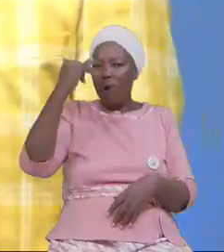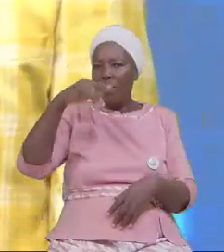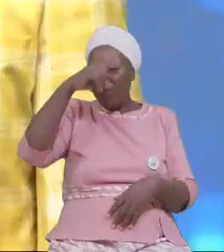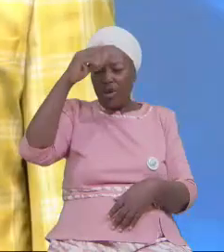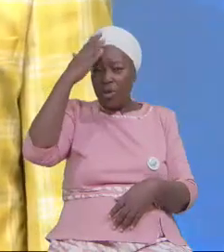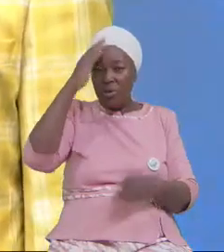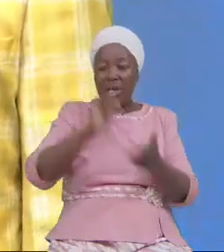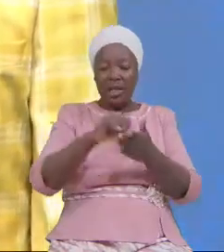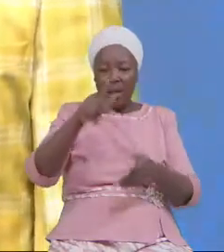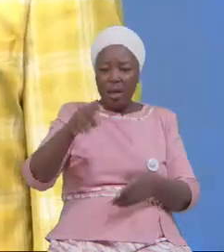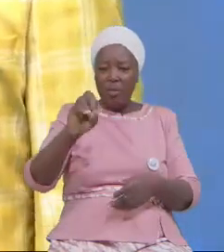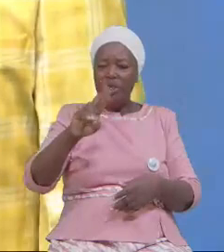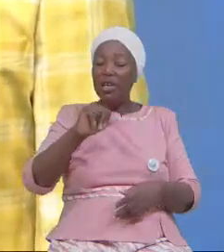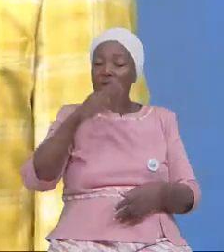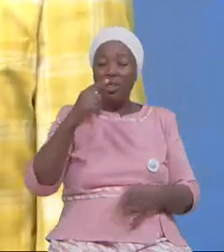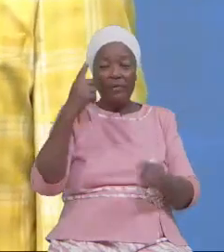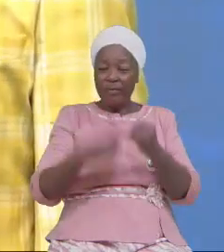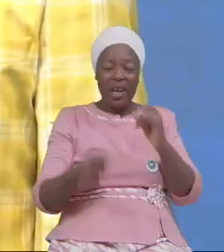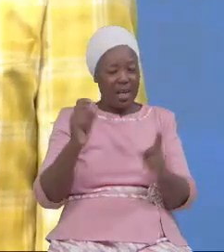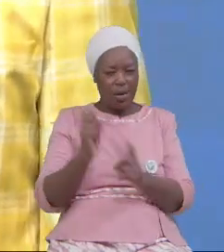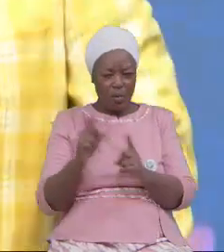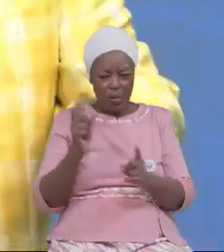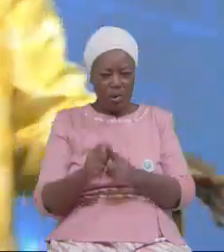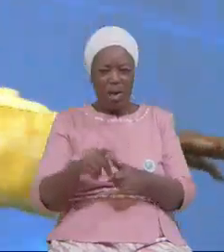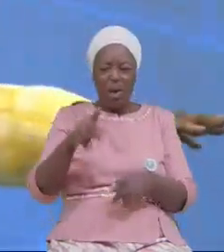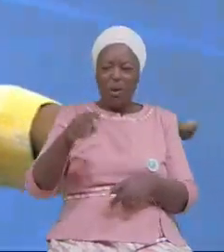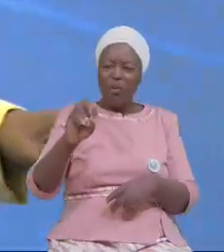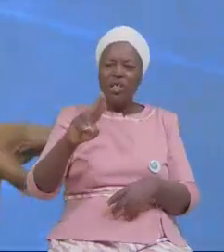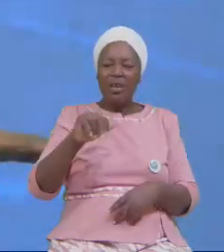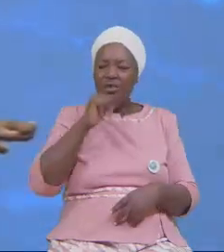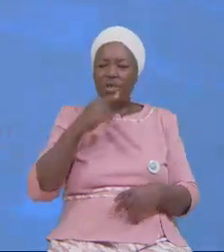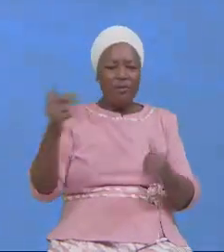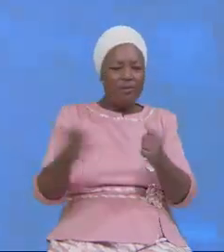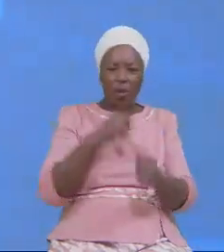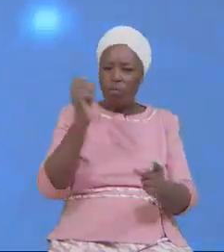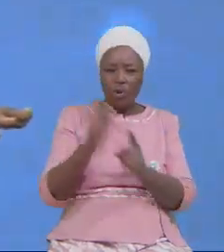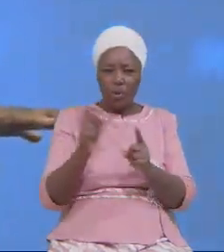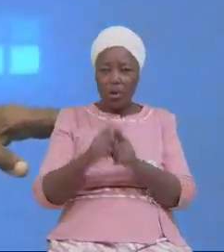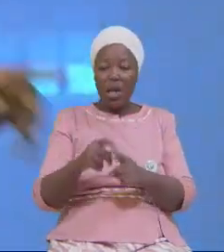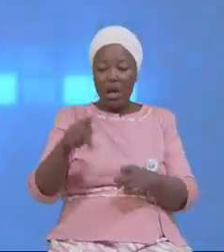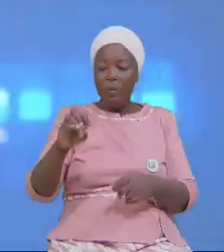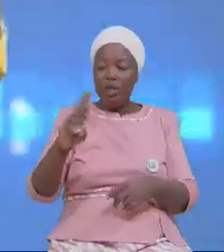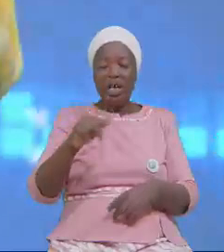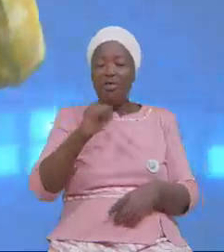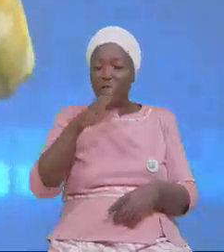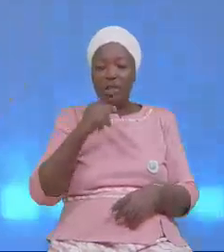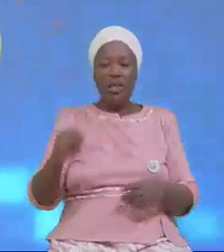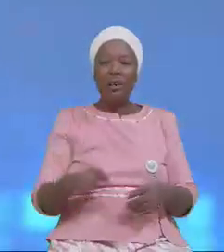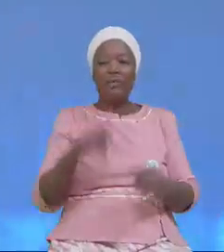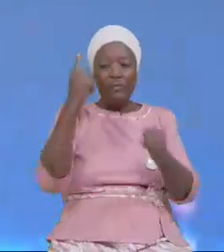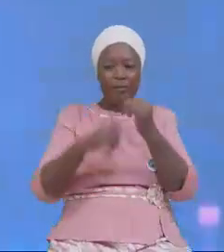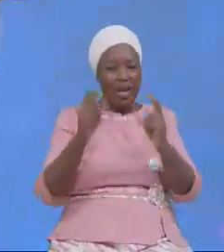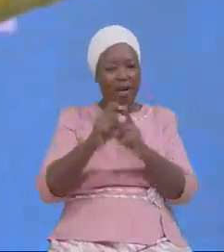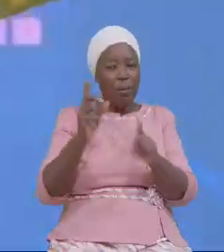word. Peter is not the foremost word. Peter is not the final word. She